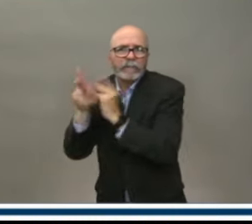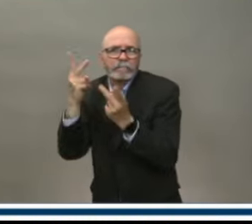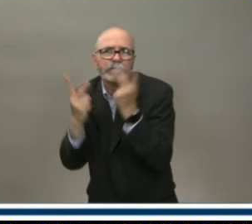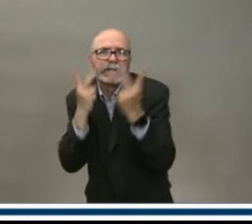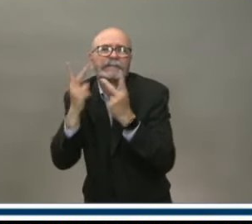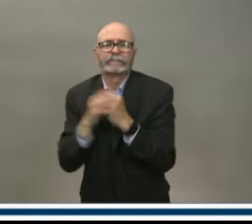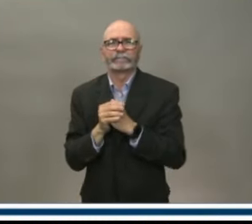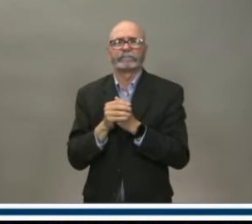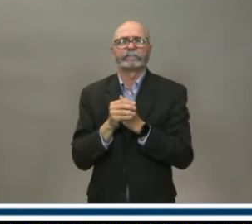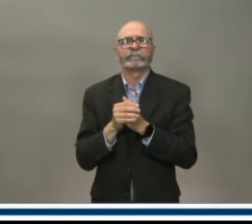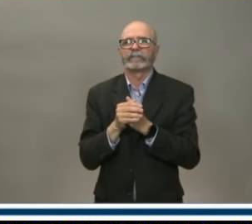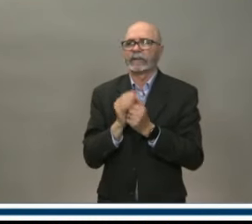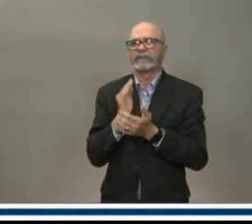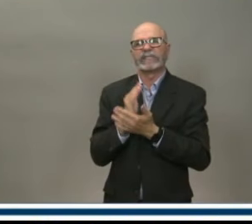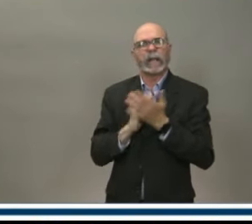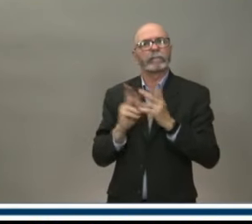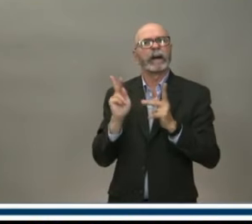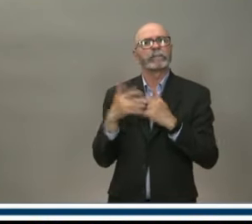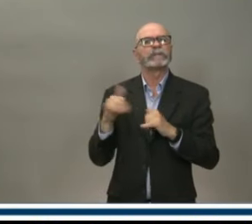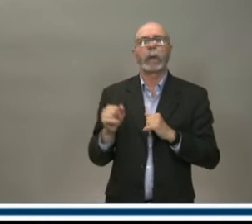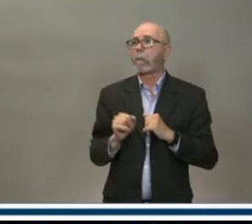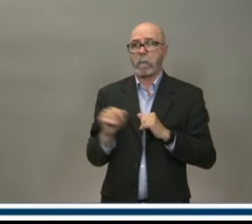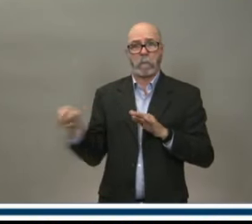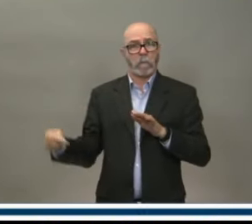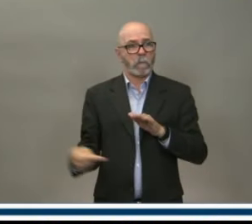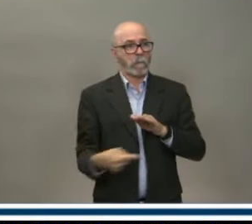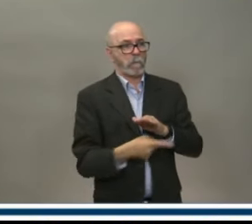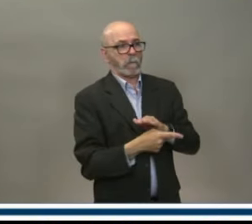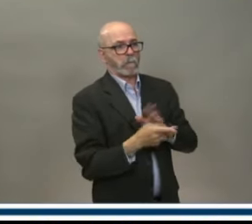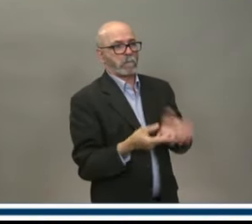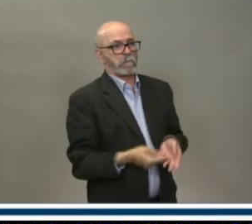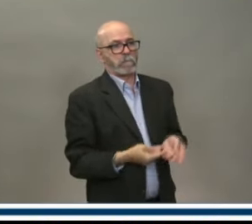allowed into the building to bring items to those who are,